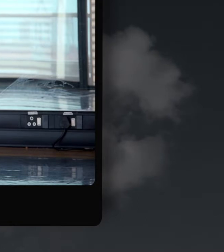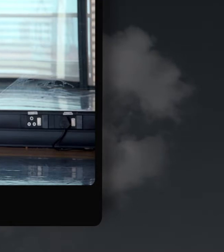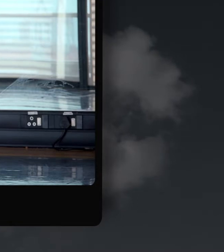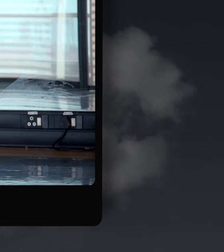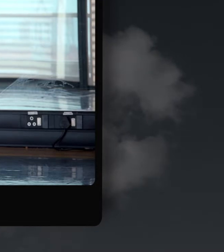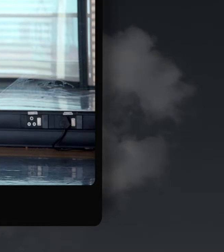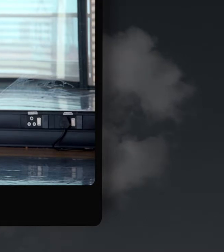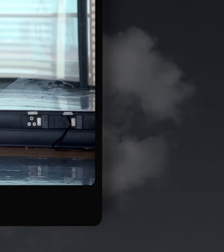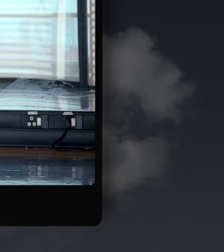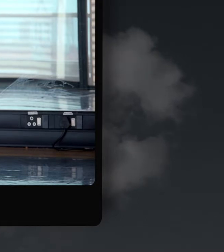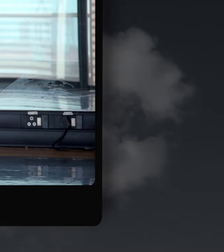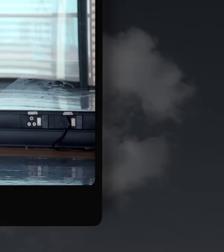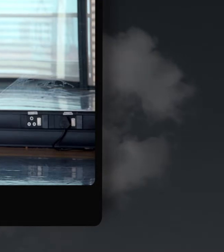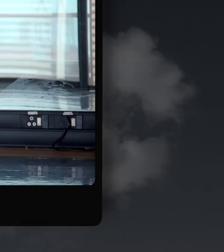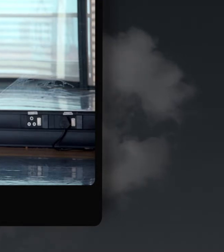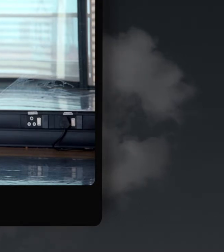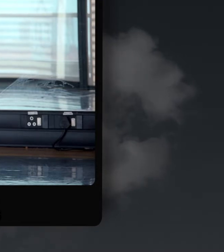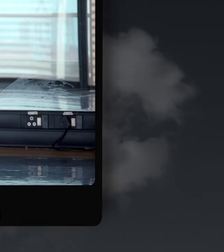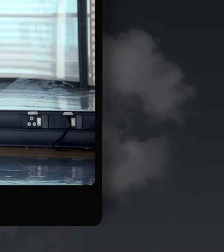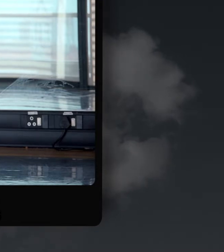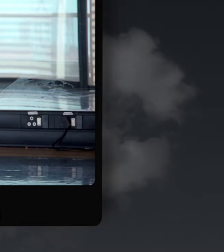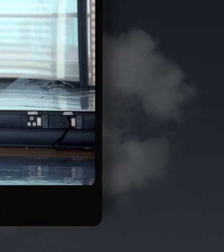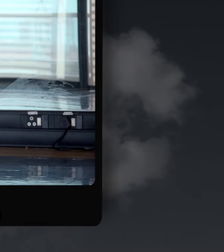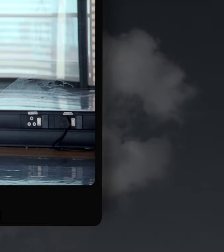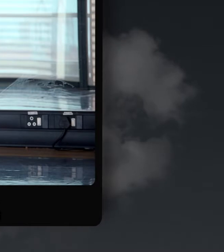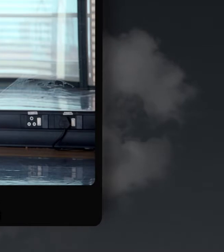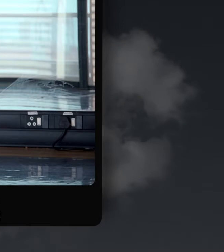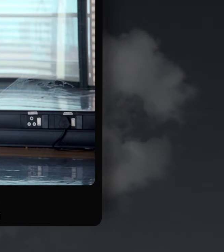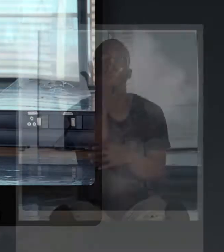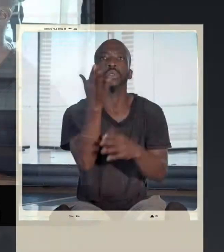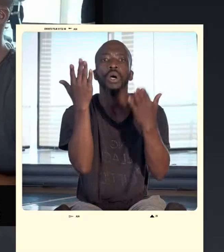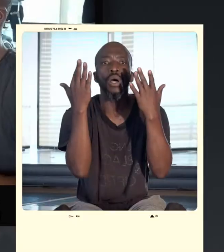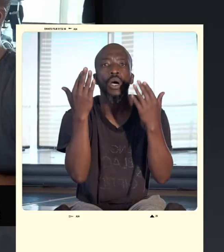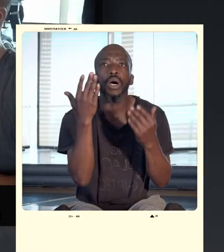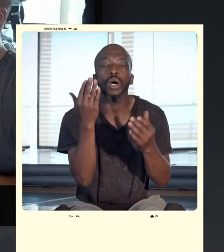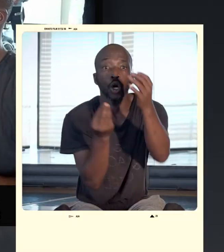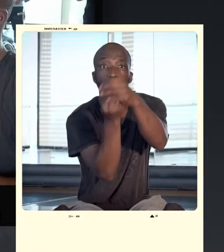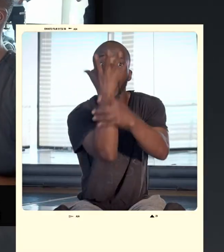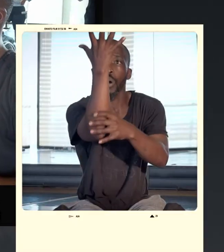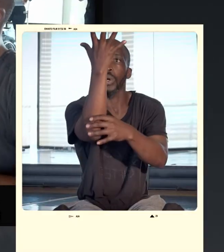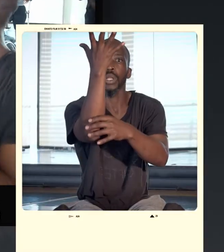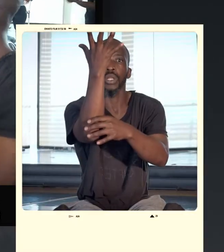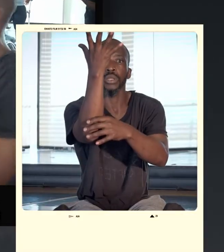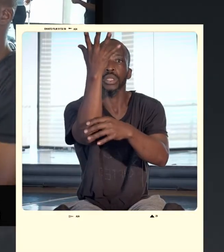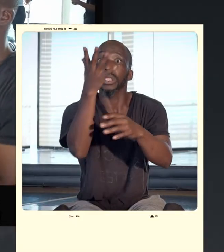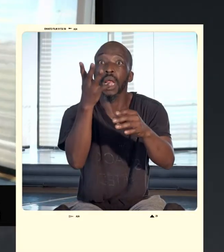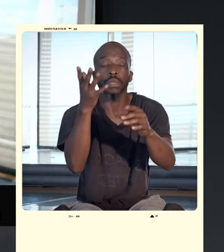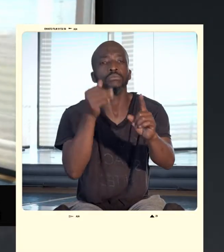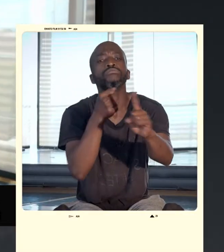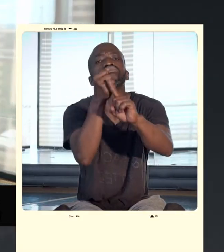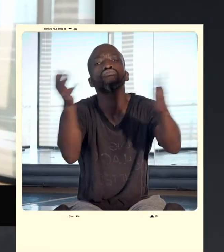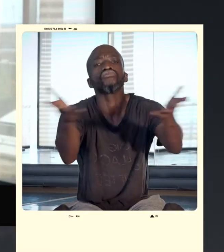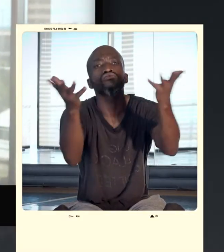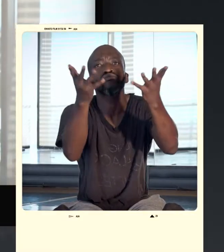My passion is encouraging the growth of the youth, and once they've developed themselves, they can then go out and encourage